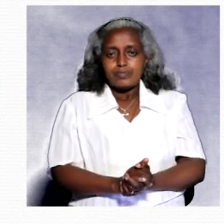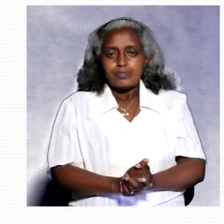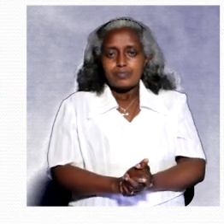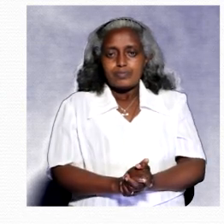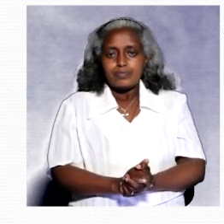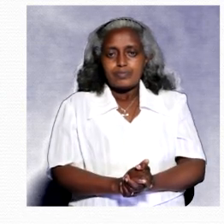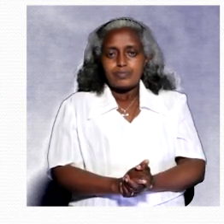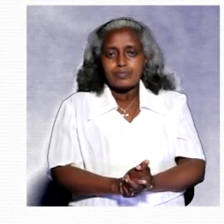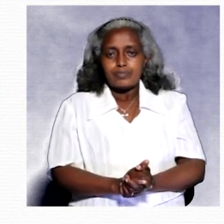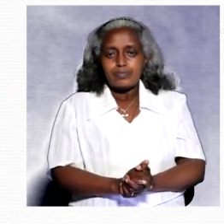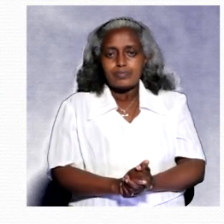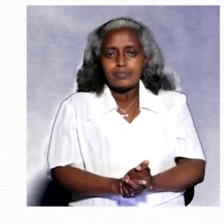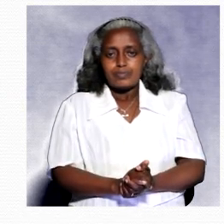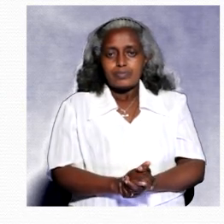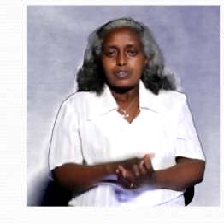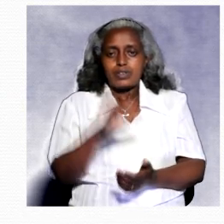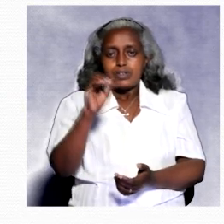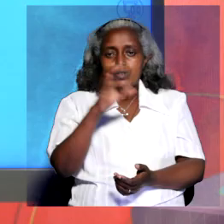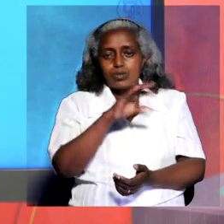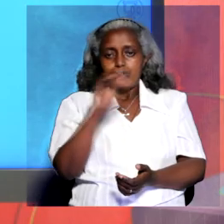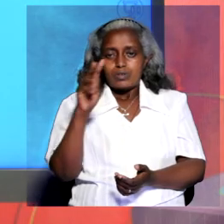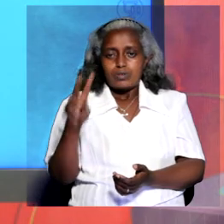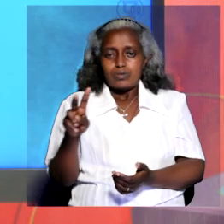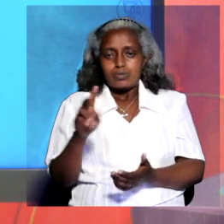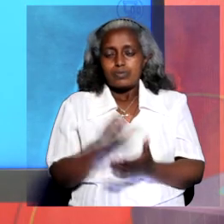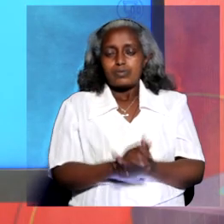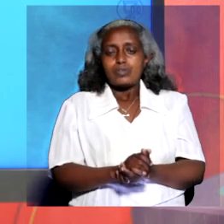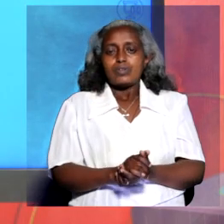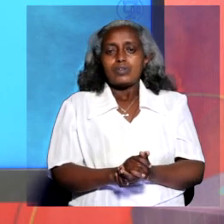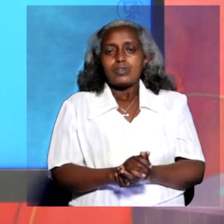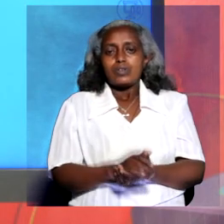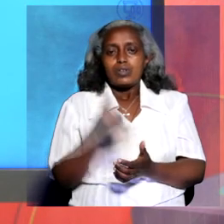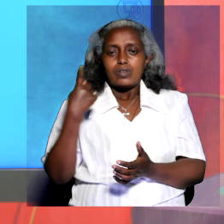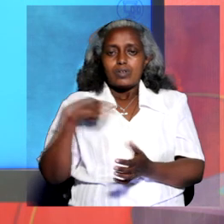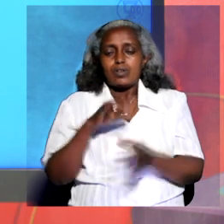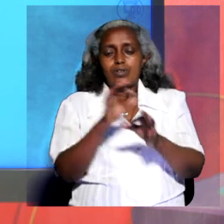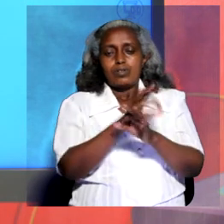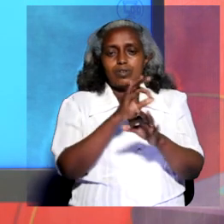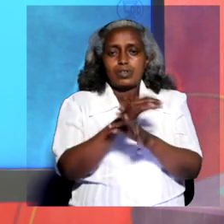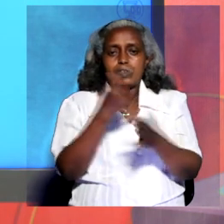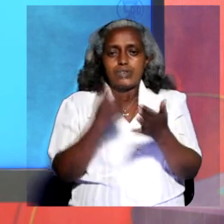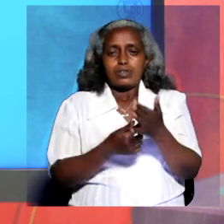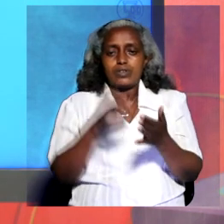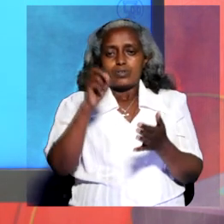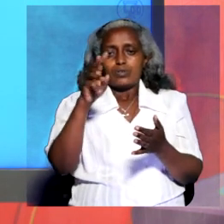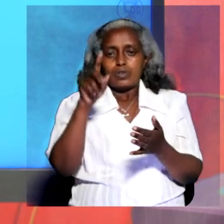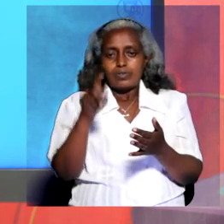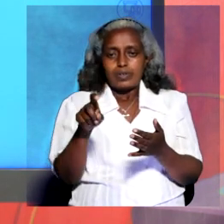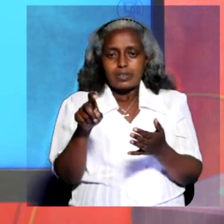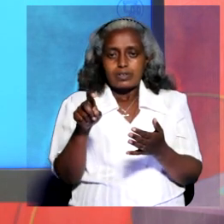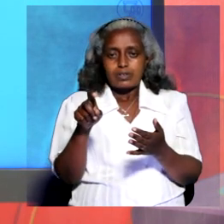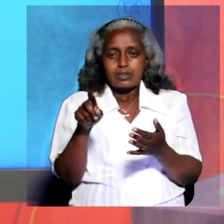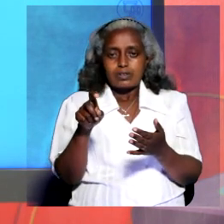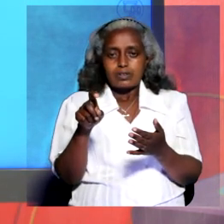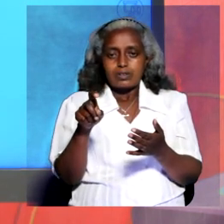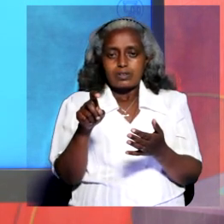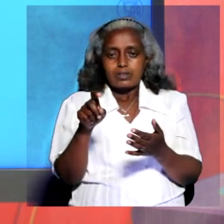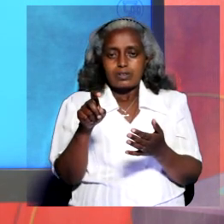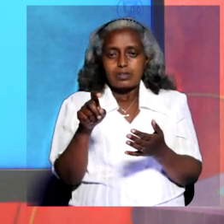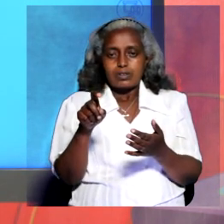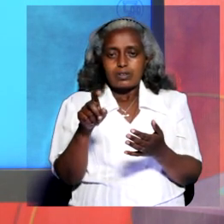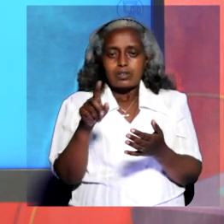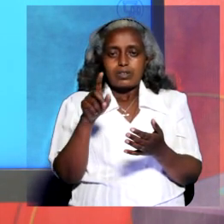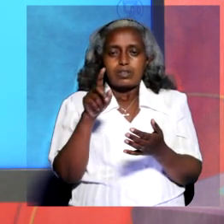0 and 2. And our function here will have 12x,